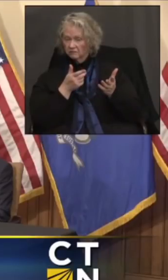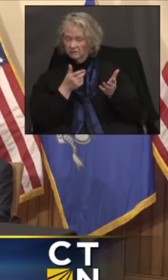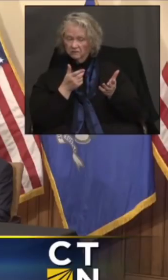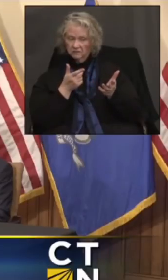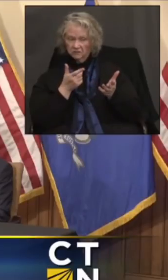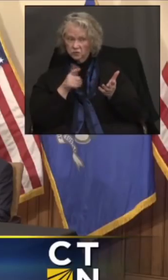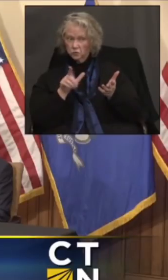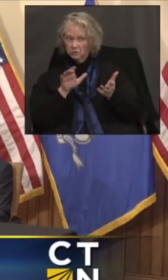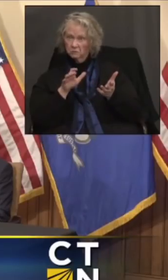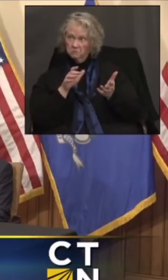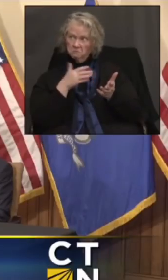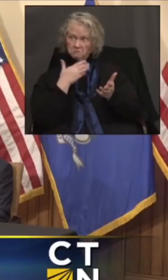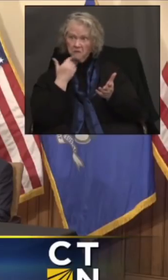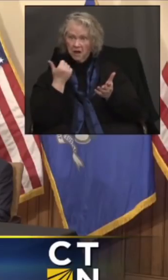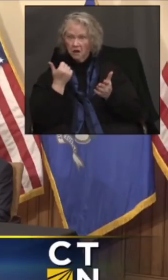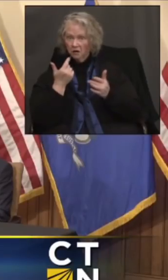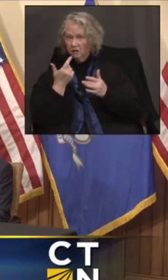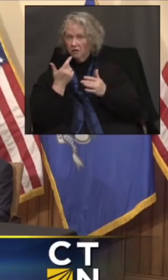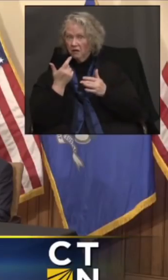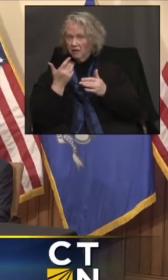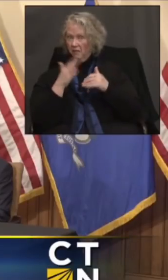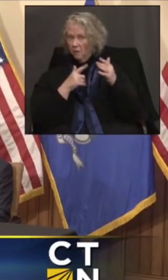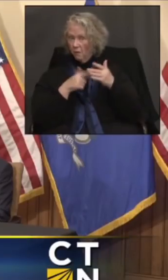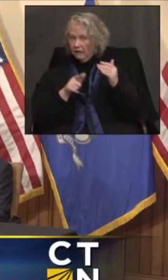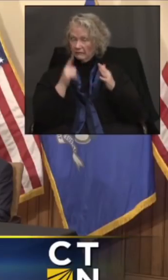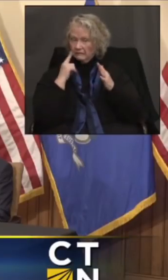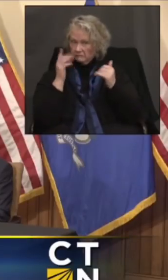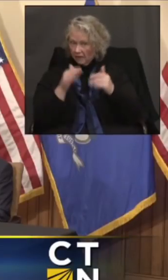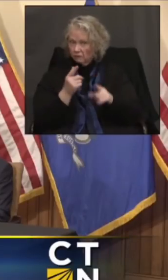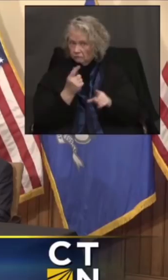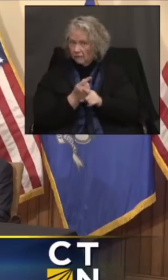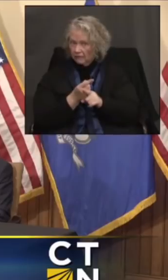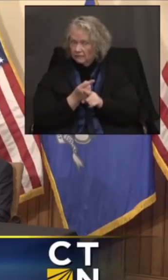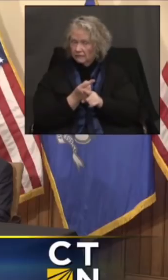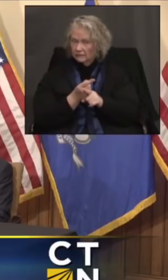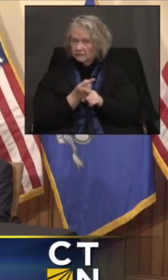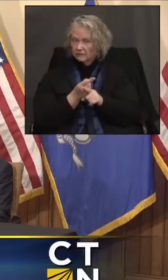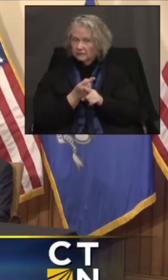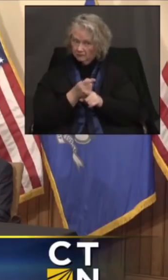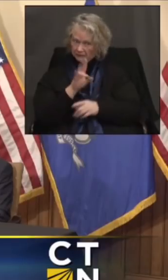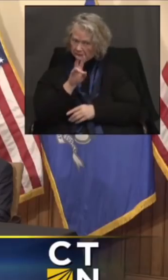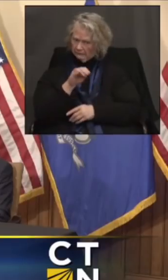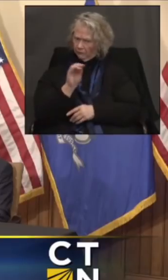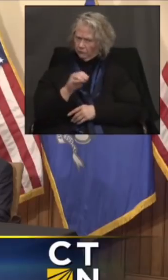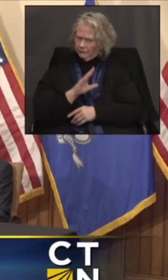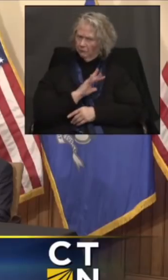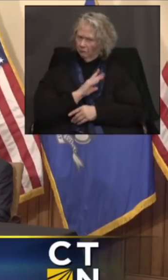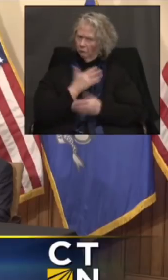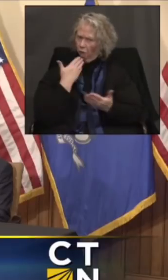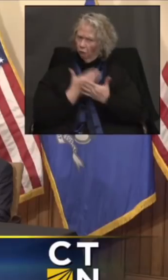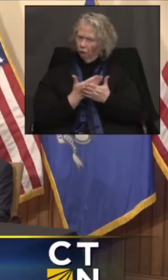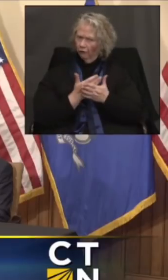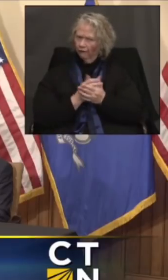little better than the number you had first shot for, right? Or 70% is a pretty good number, I think.